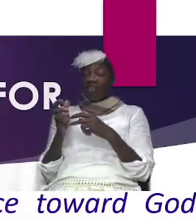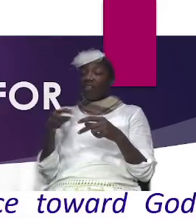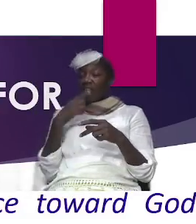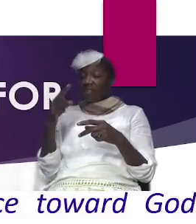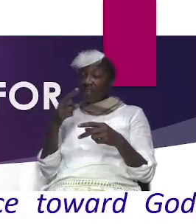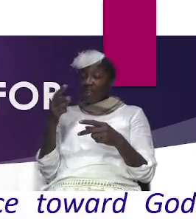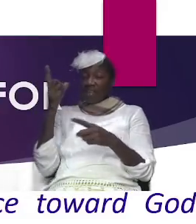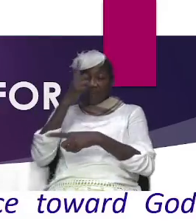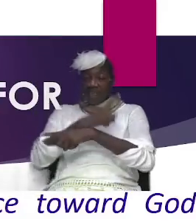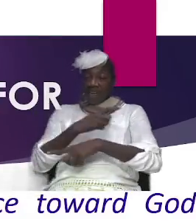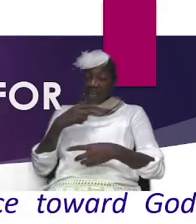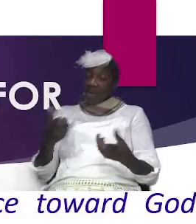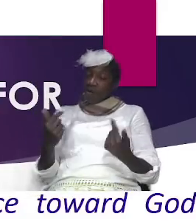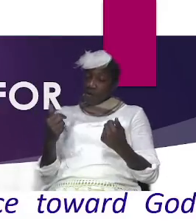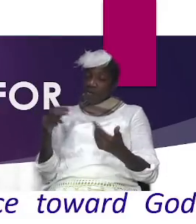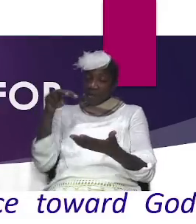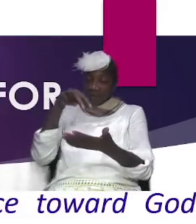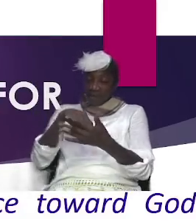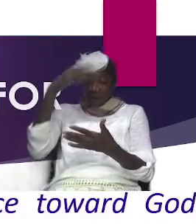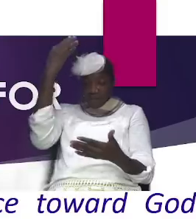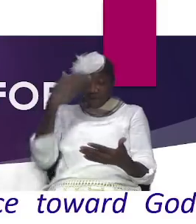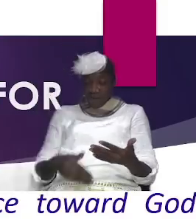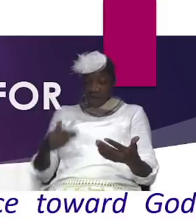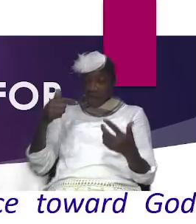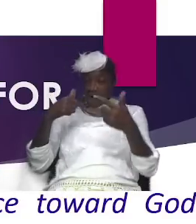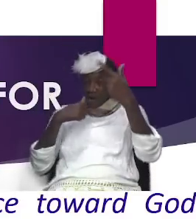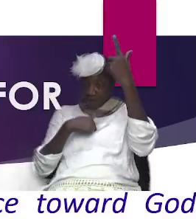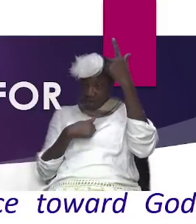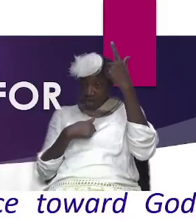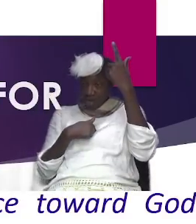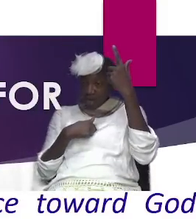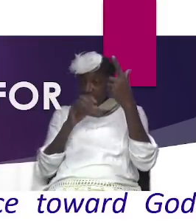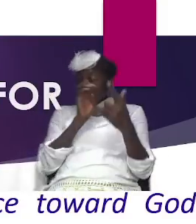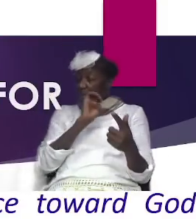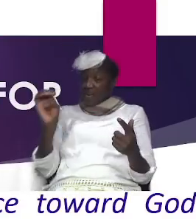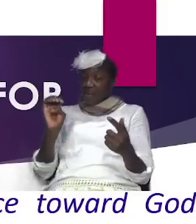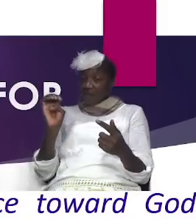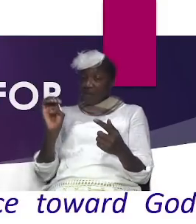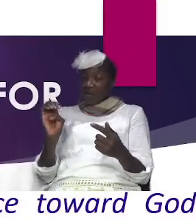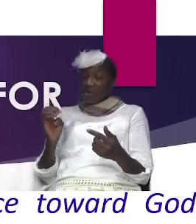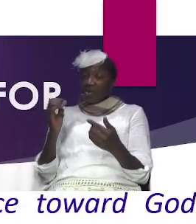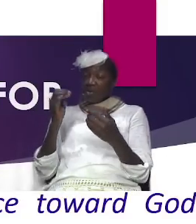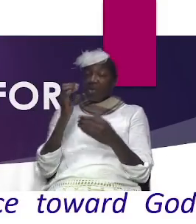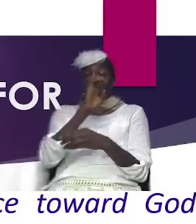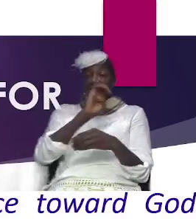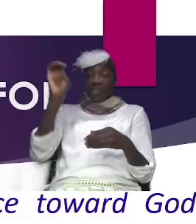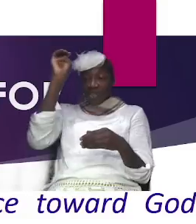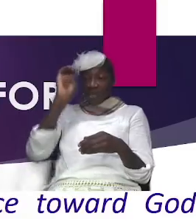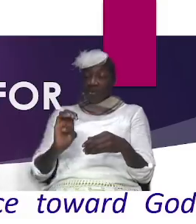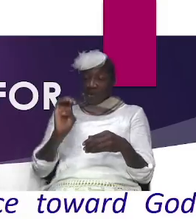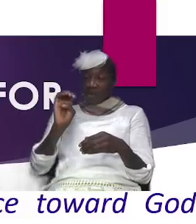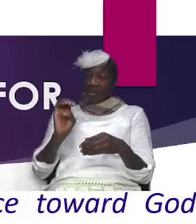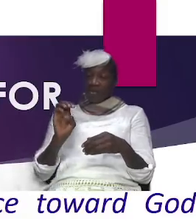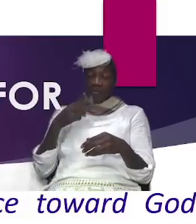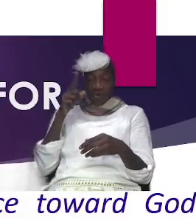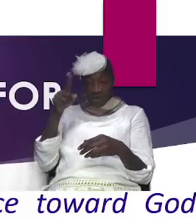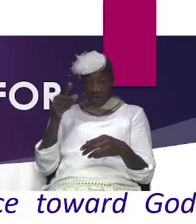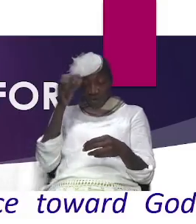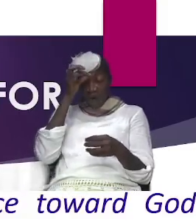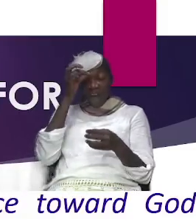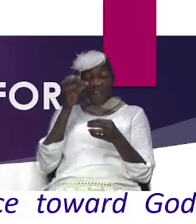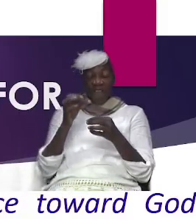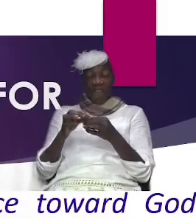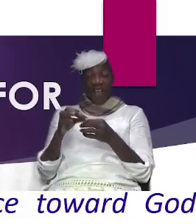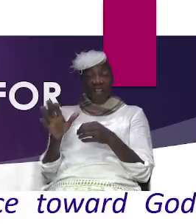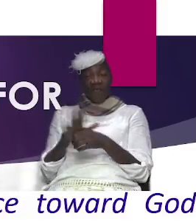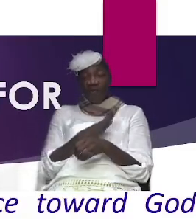me, whatever the cross is, whatever that cross was, if you are faithful,